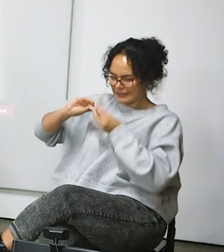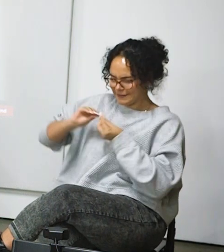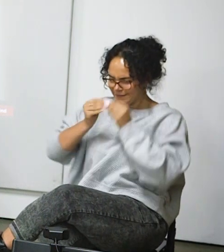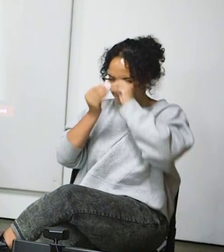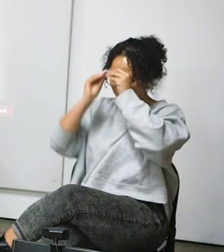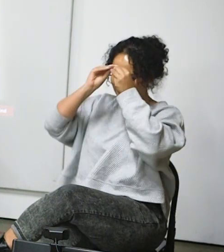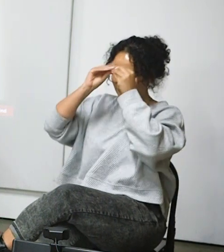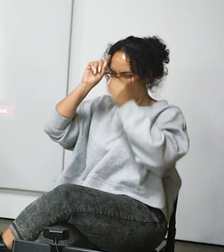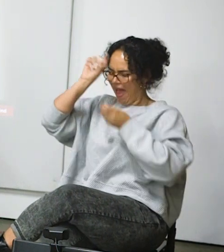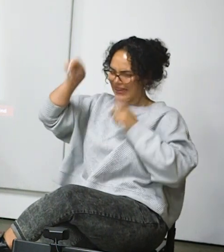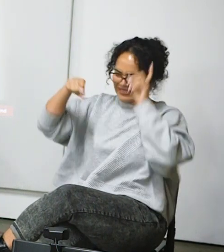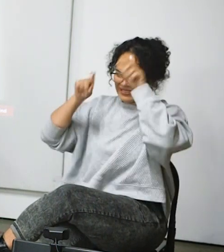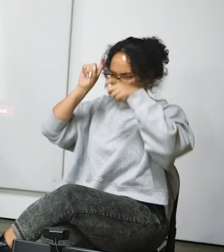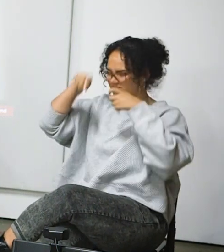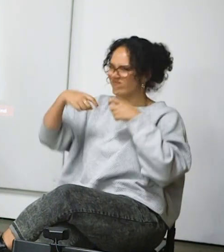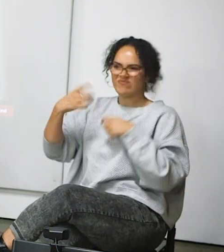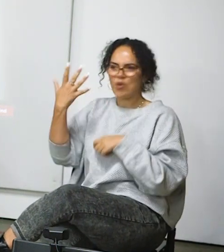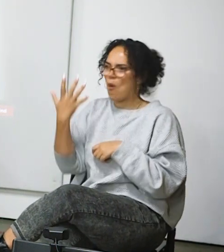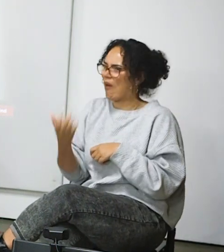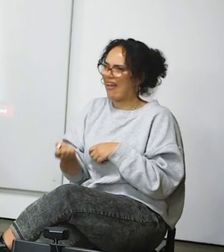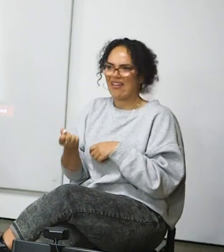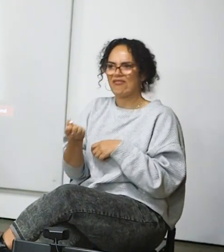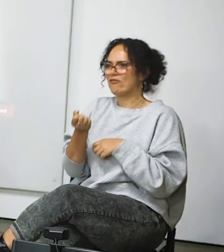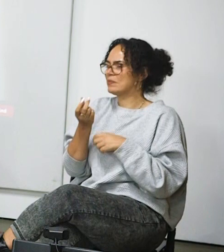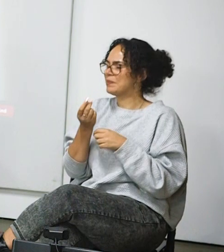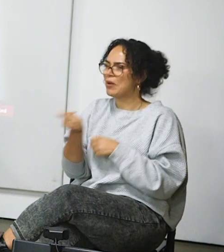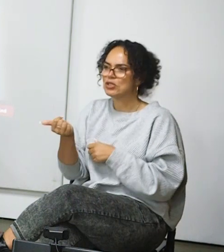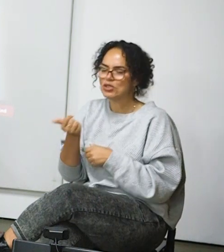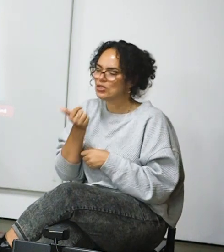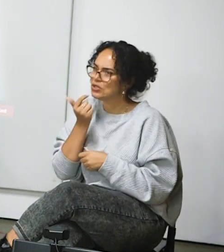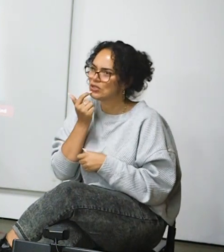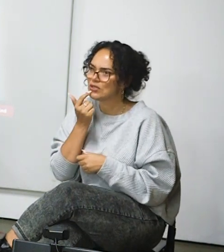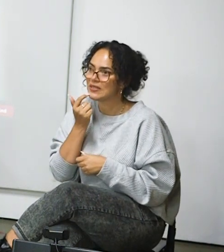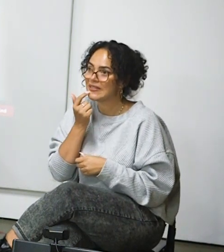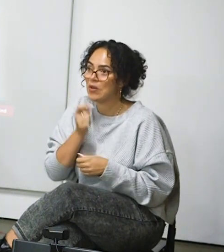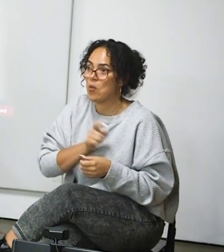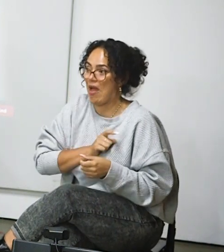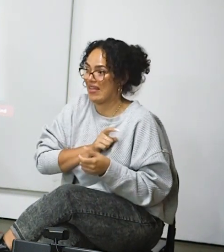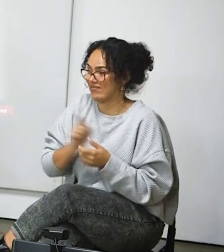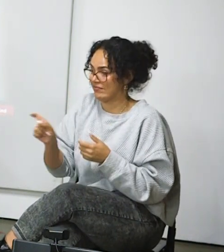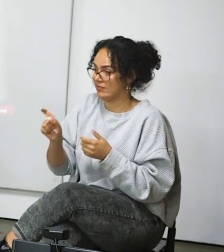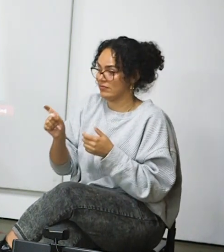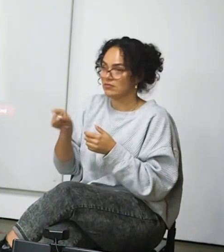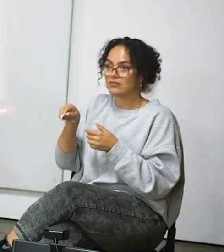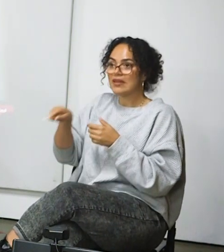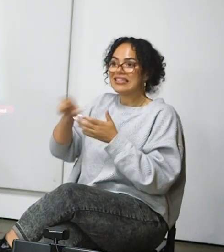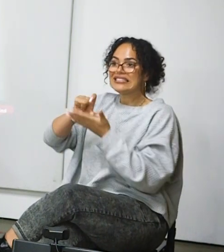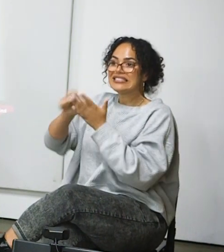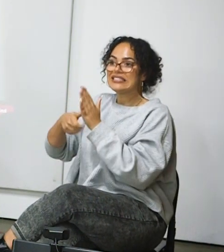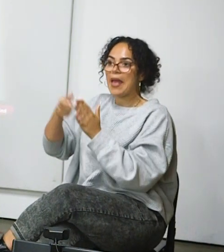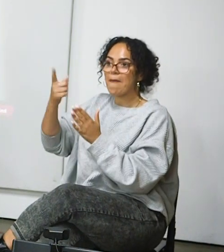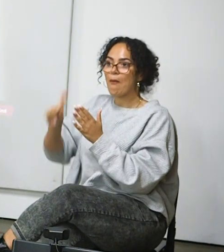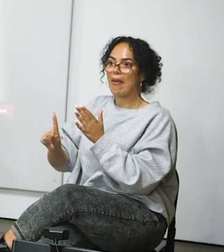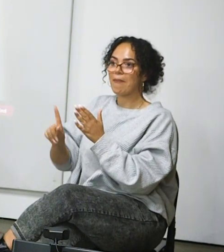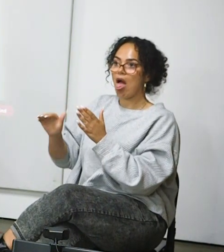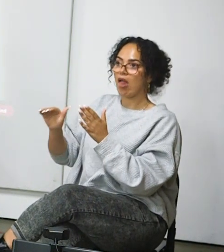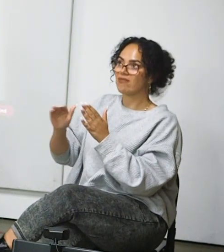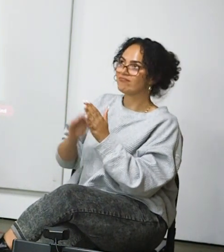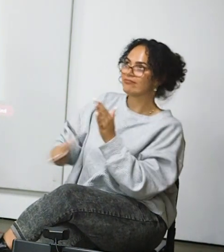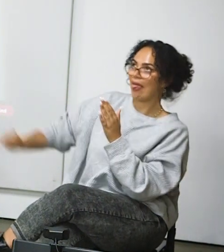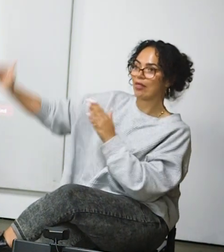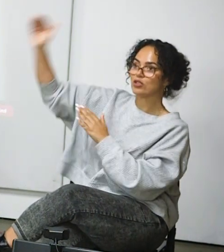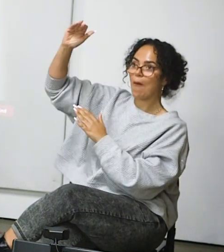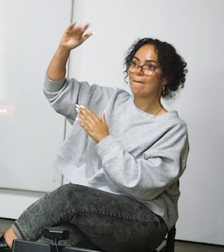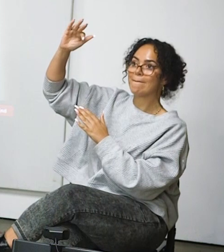coming out of big arts organizations or organizations generally is because there aren't many disabled people in them. And